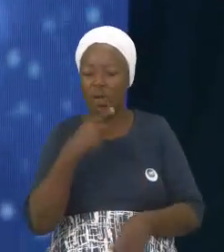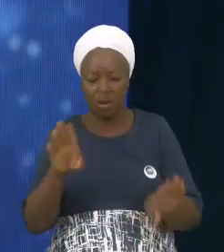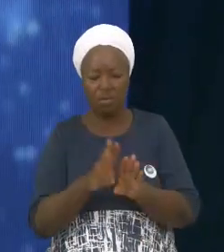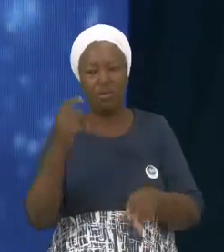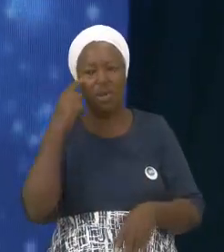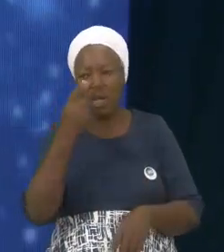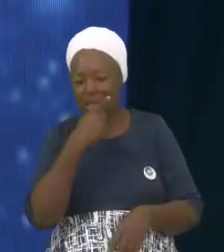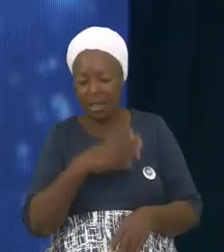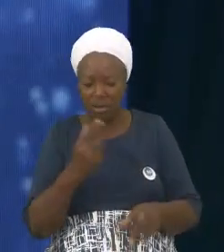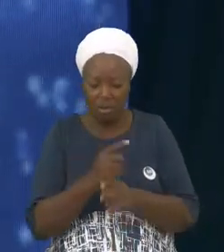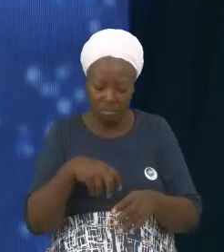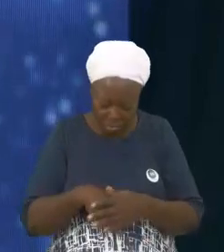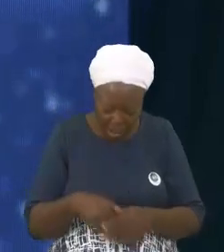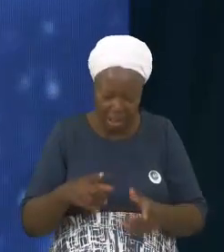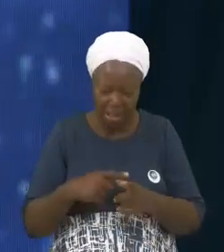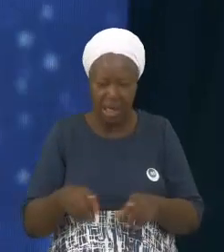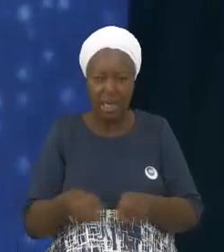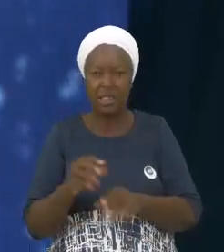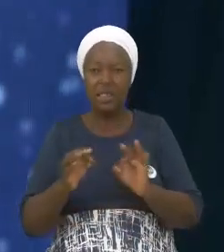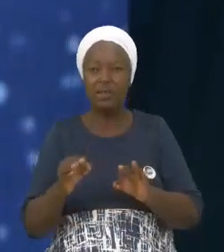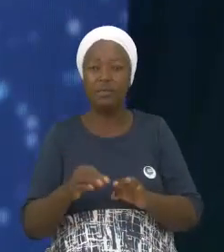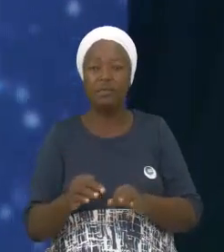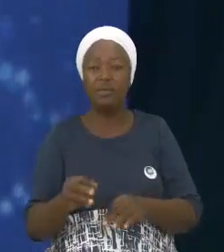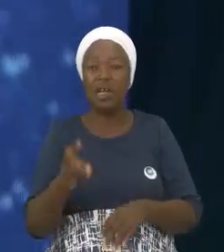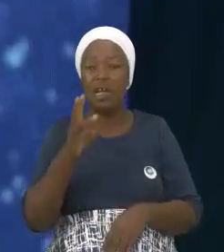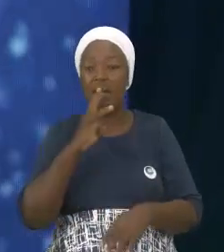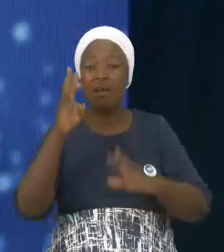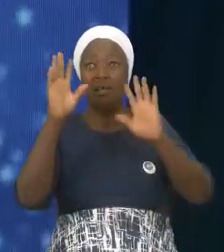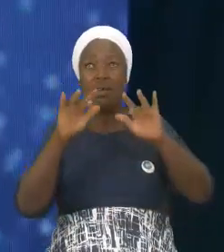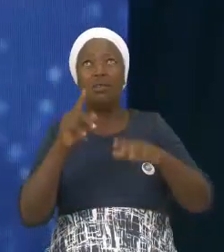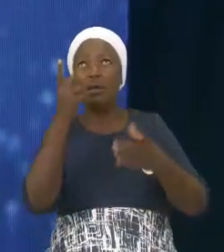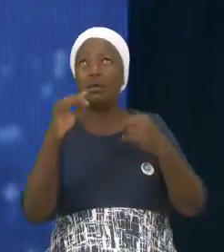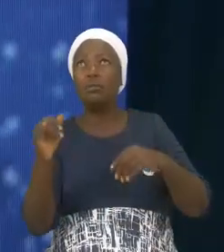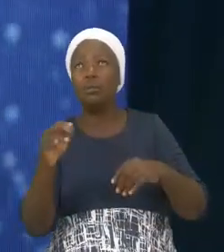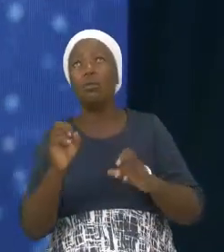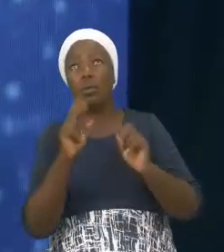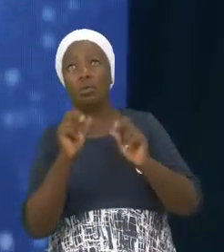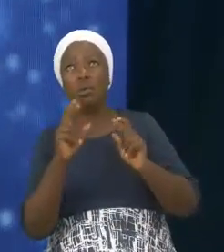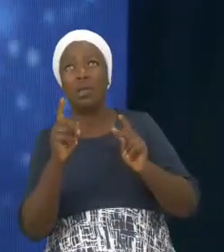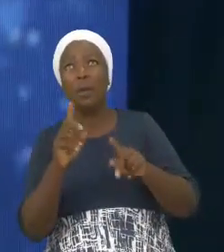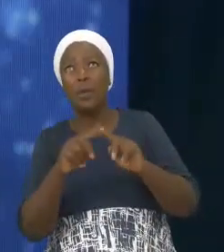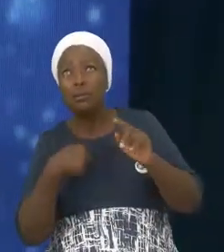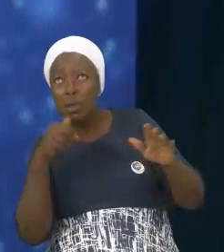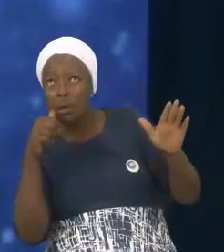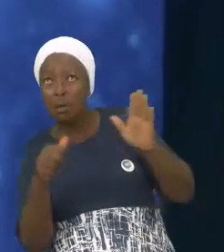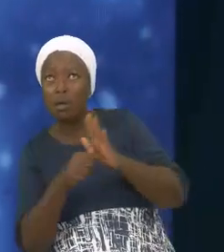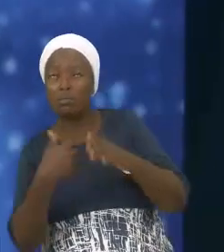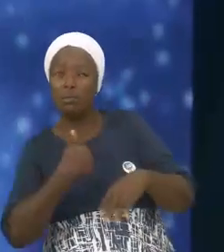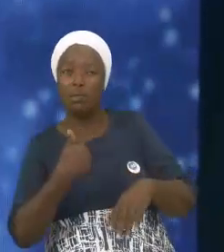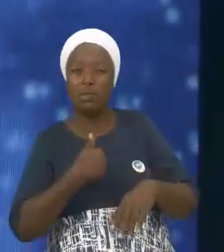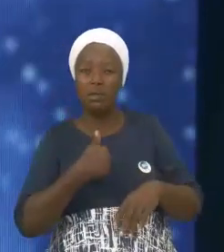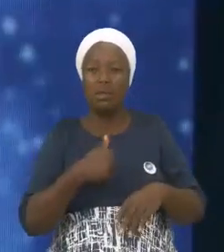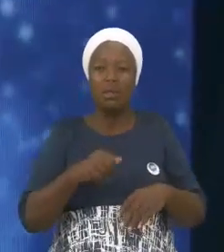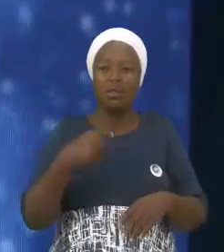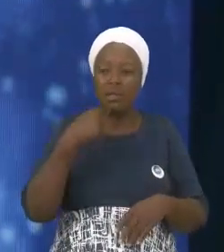just bend down and say, rain, you're coming. Okay, I'm here. He'll tell you something.